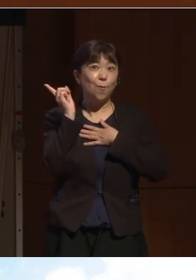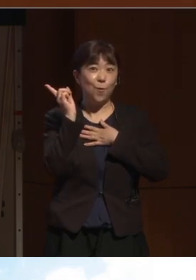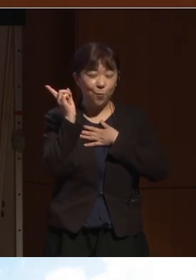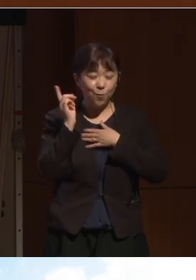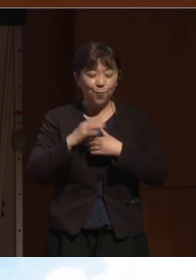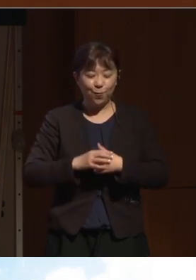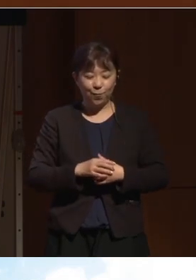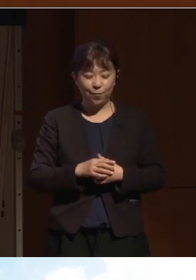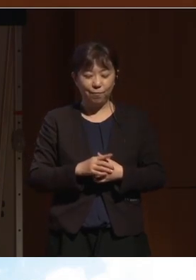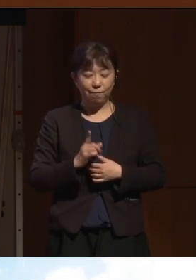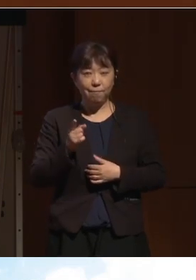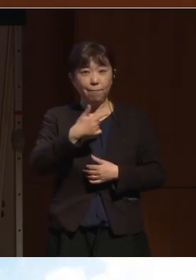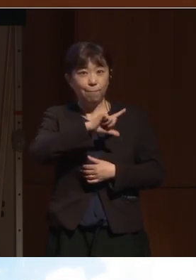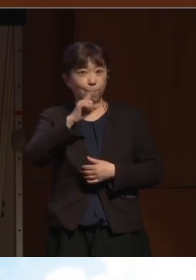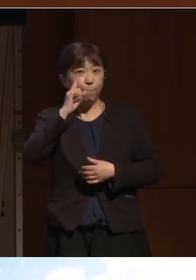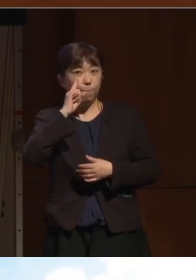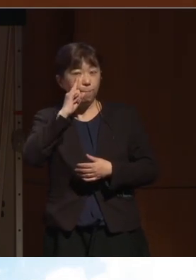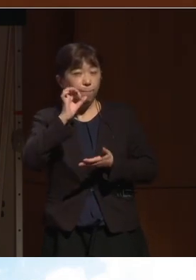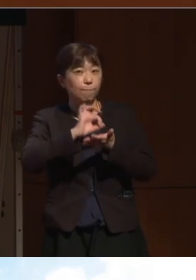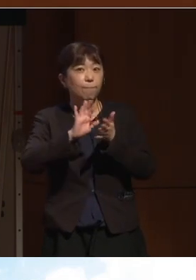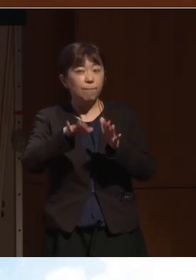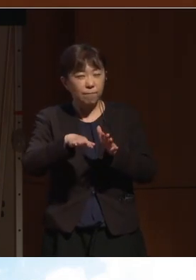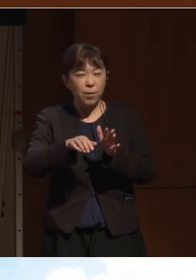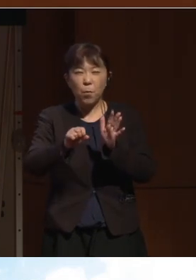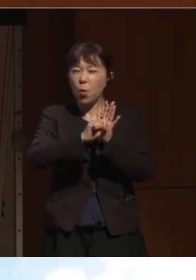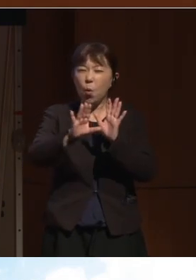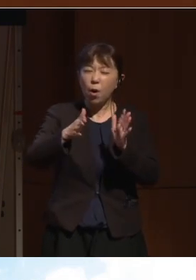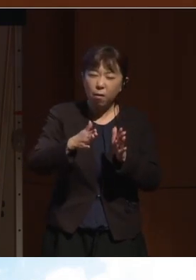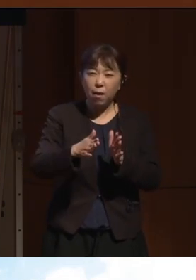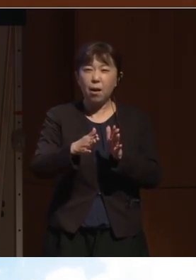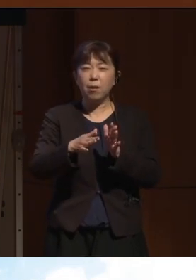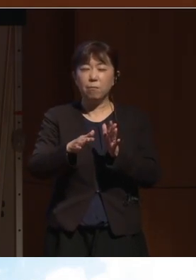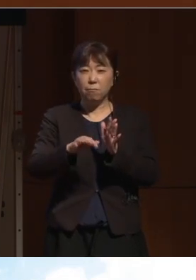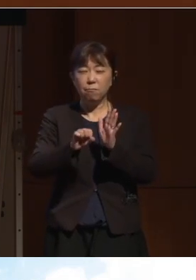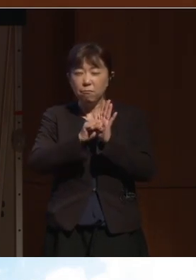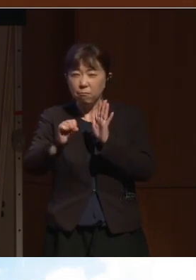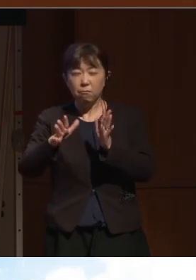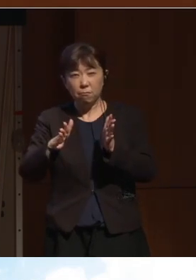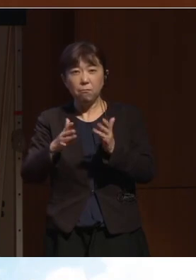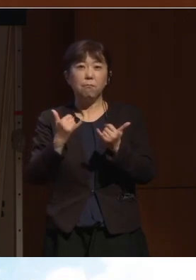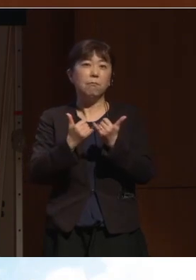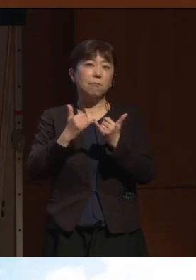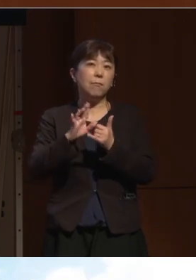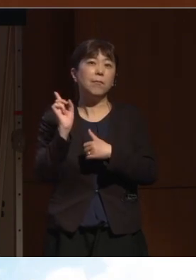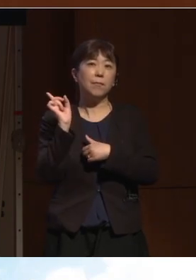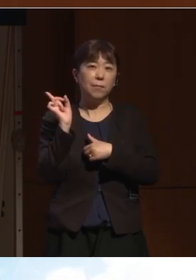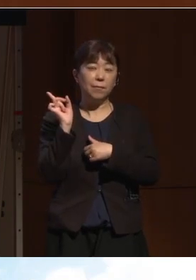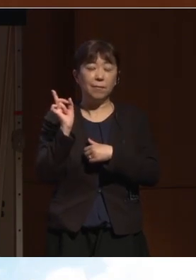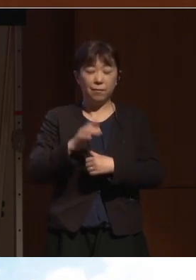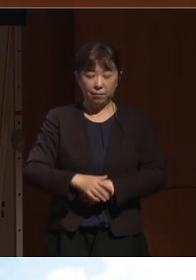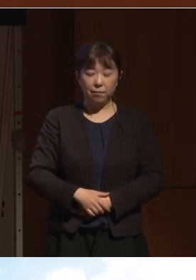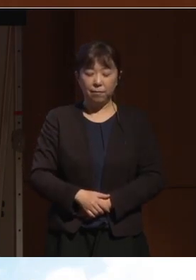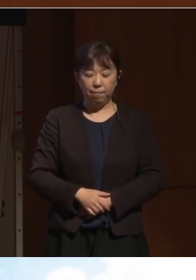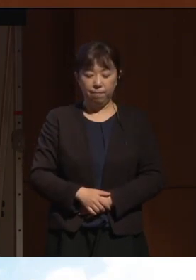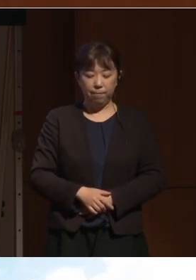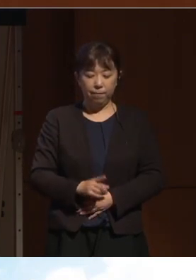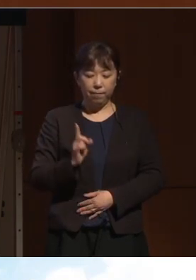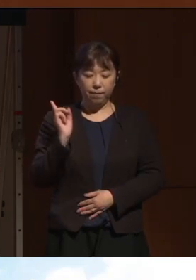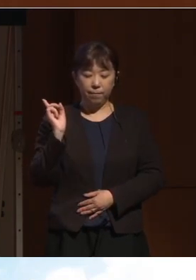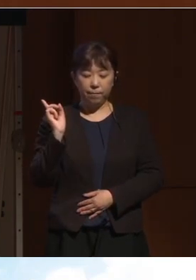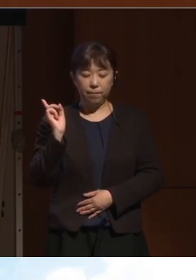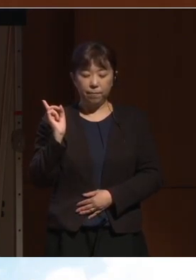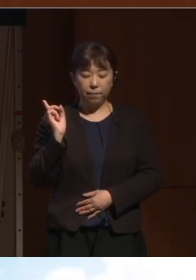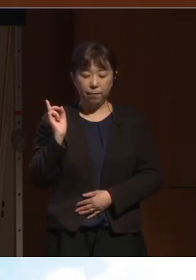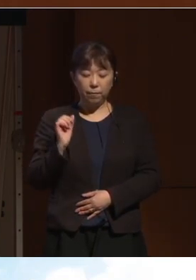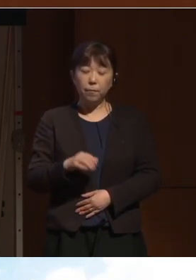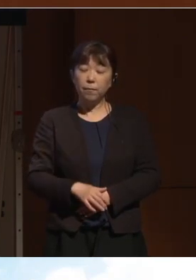was as important as the sort of the discoveries of things which did make an impact on people's recovery, for being able to quickly put aside